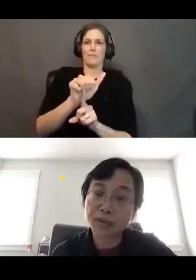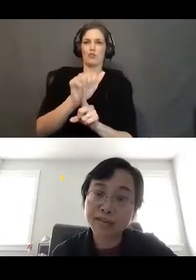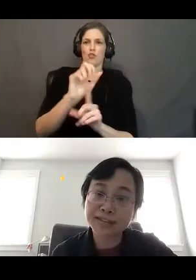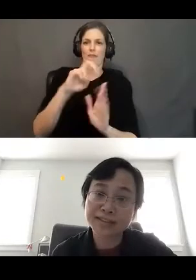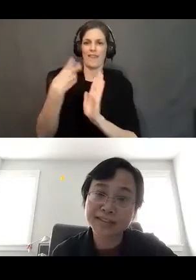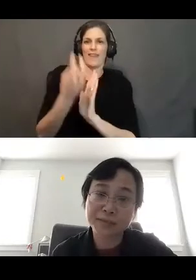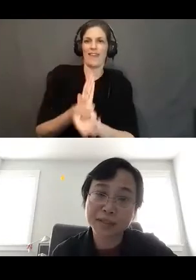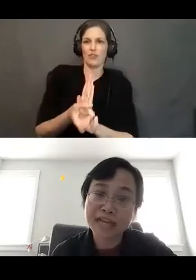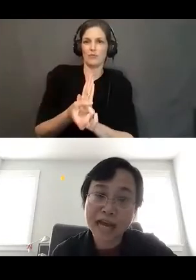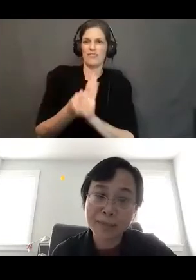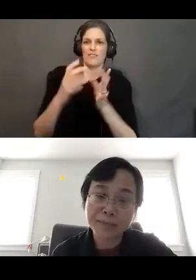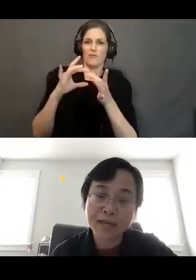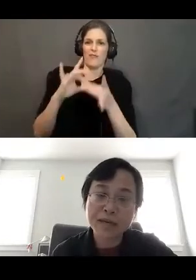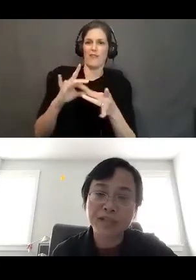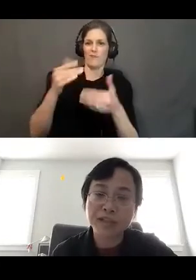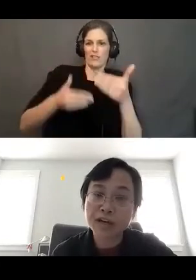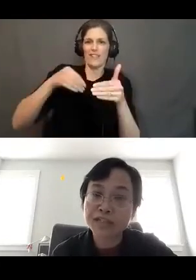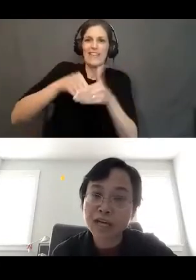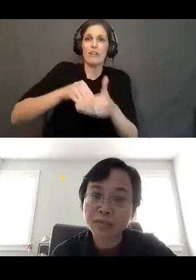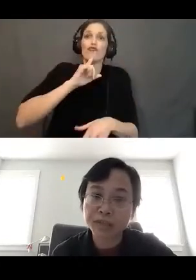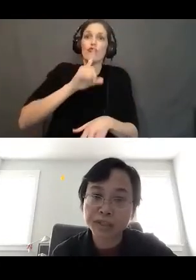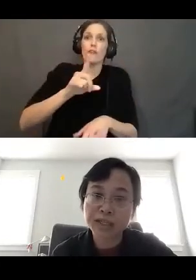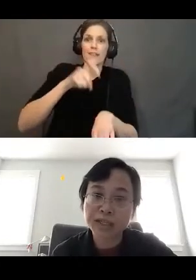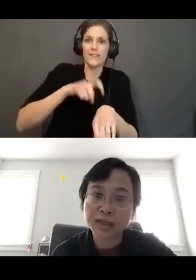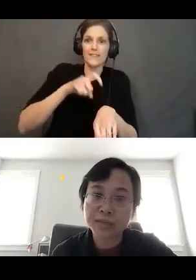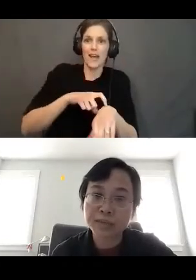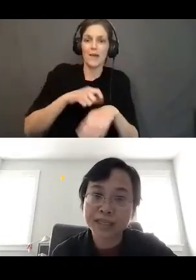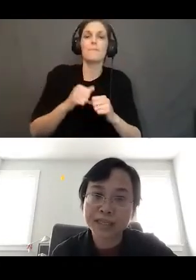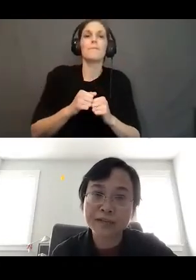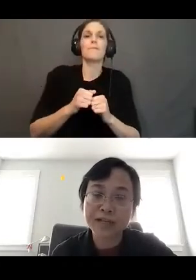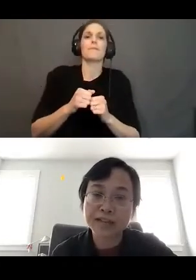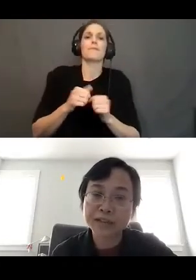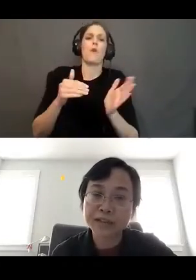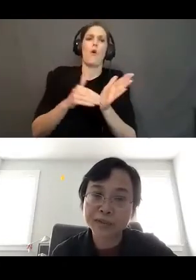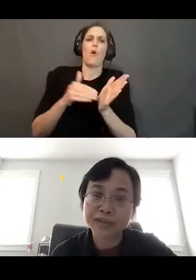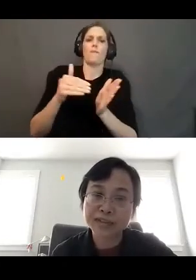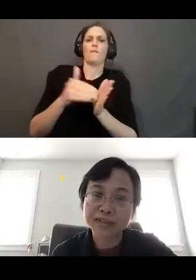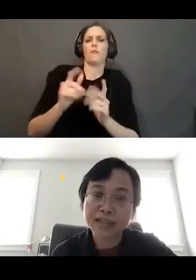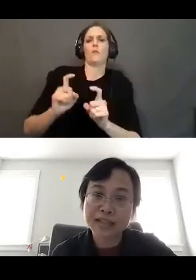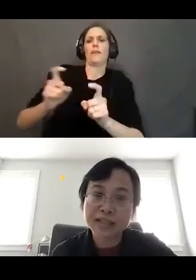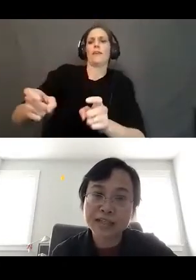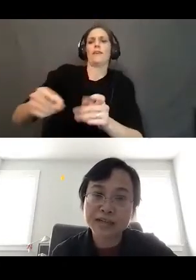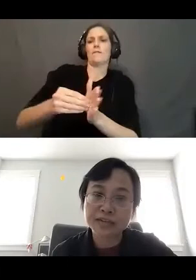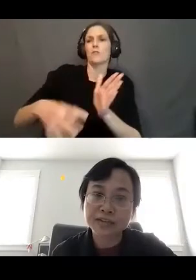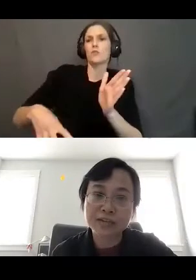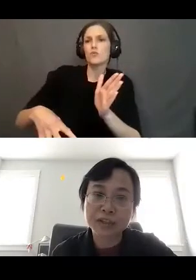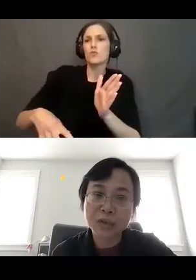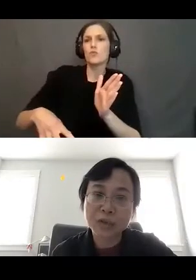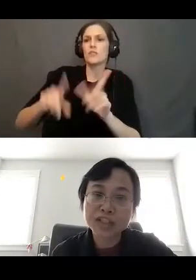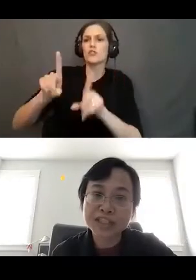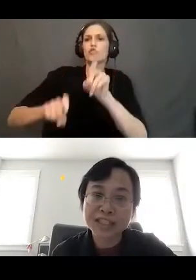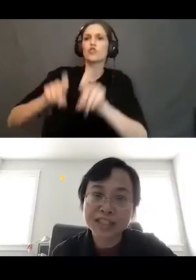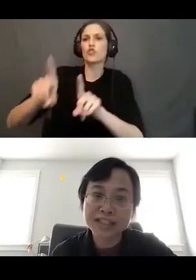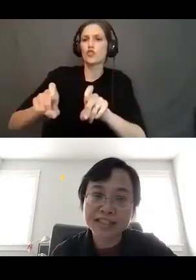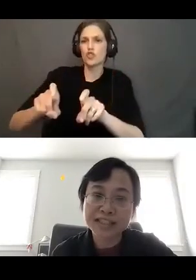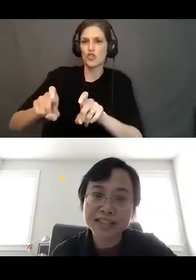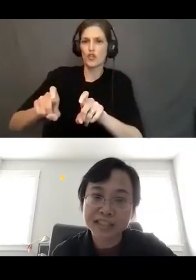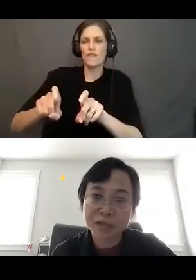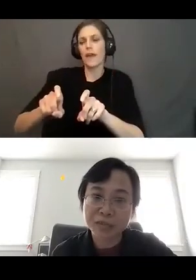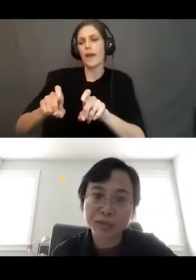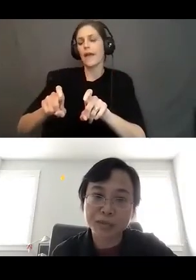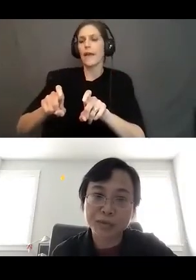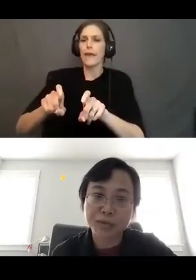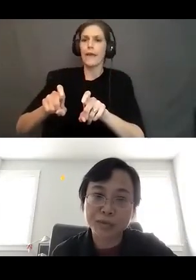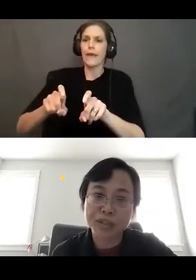engagement-related process in real time, because oftentimes we give students survey questionnaires asking them